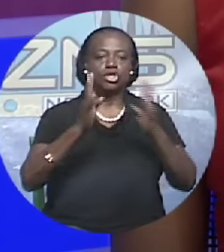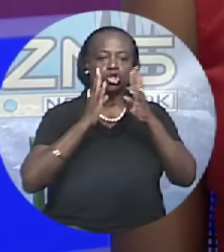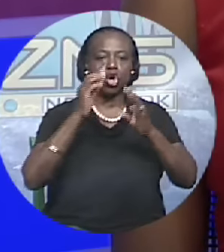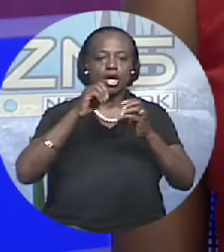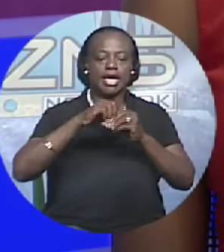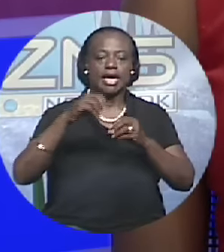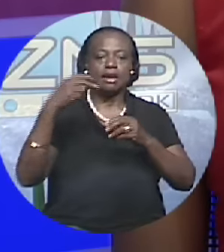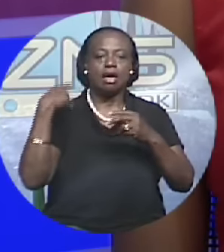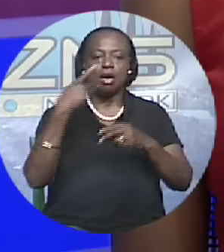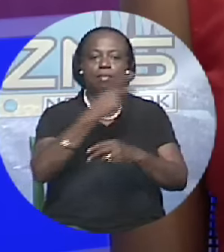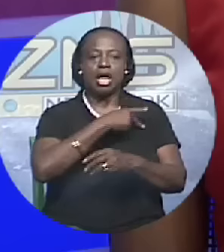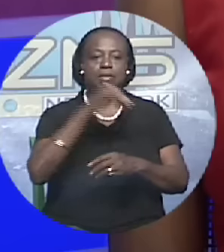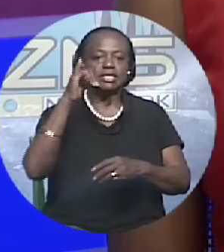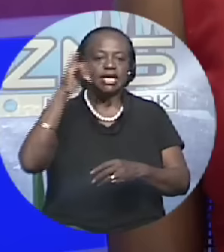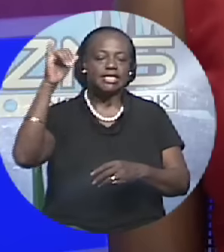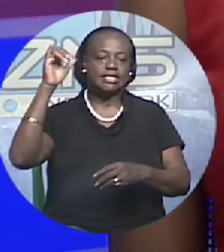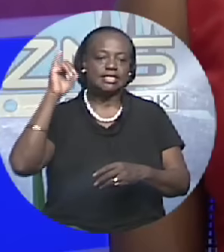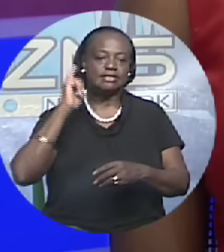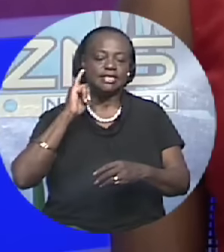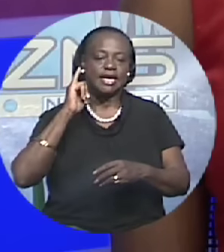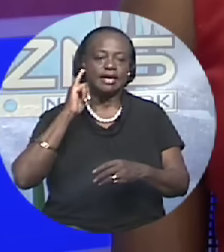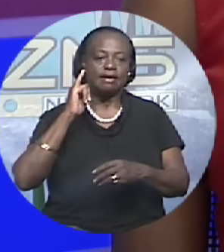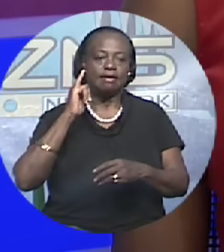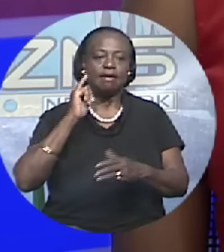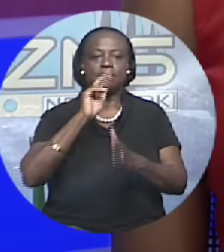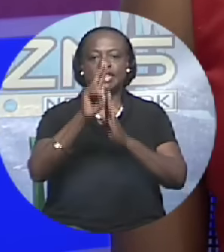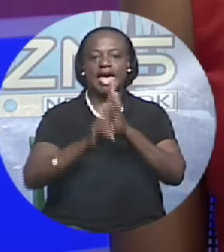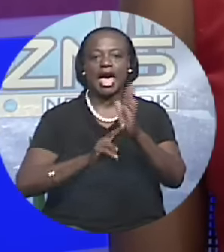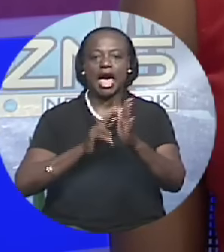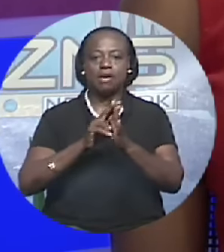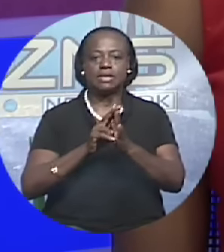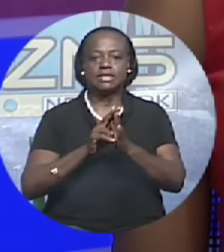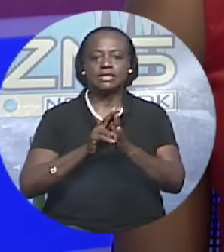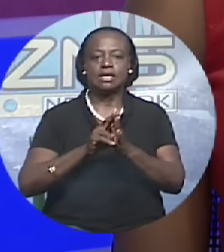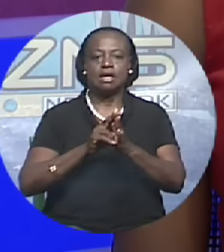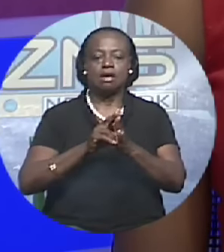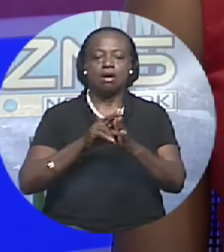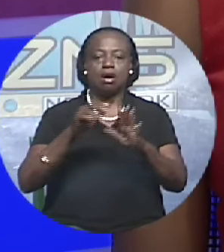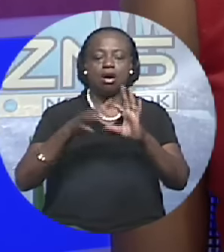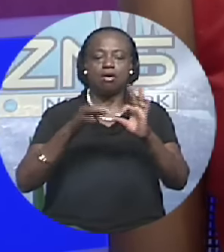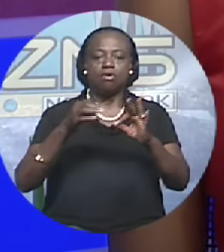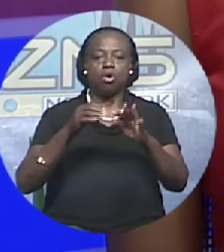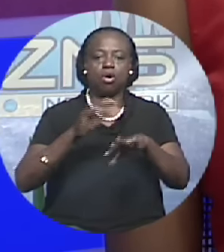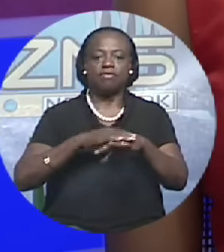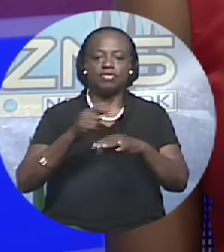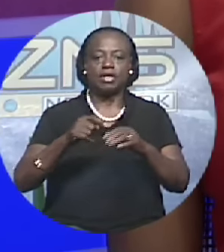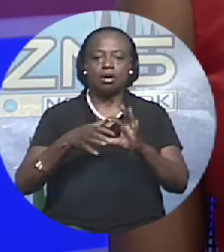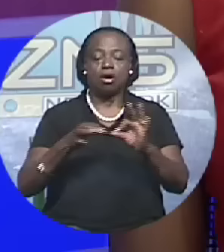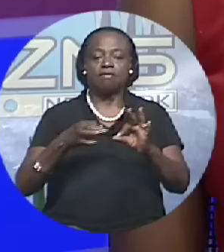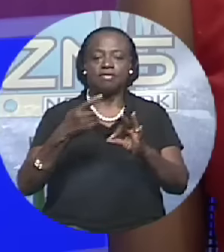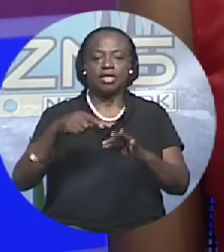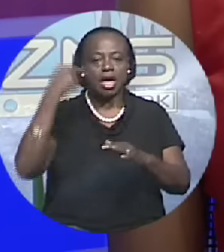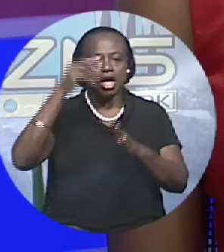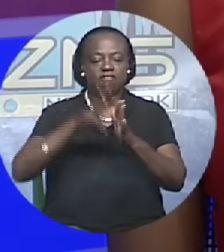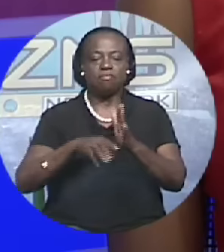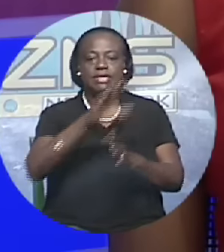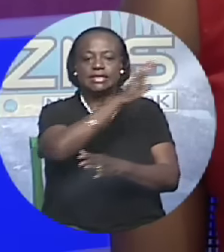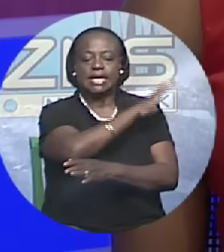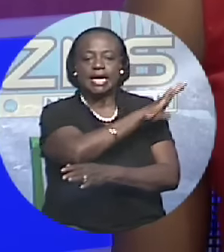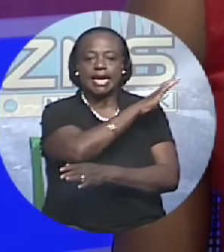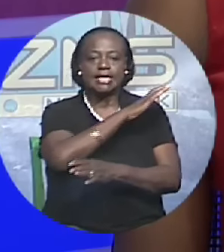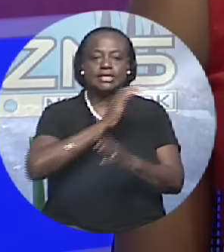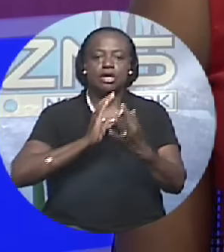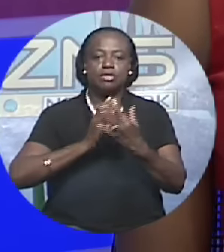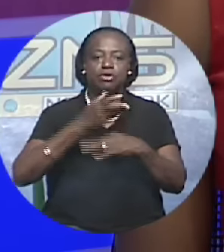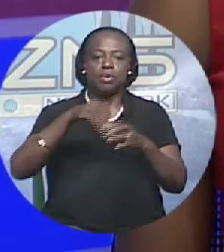evening outlining plans to extend hours to a number of government clinics in New Providence and Grand Bahama. He believes the extended hours will not